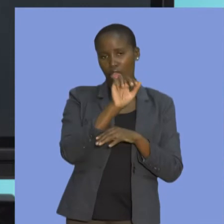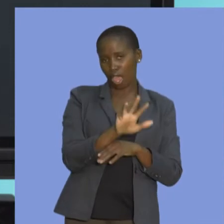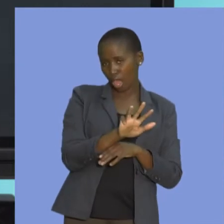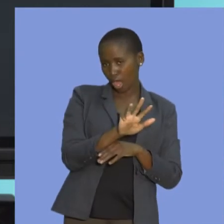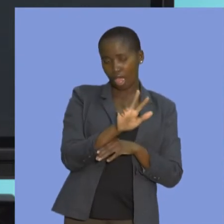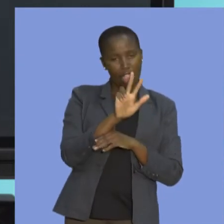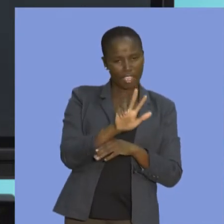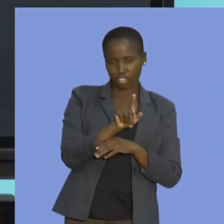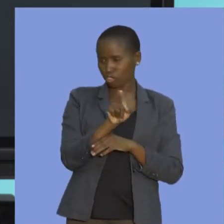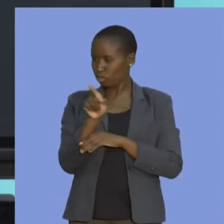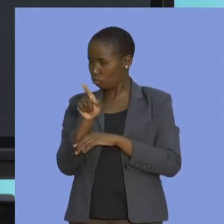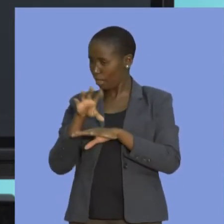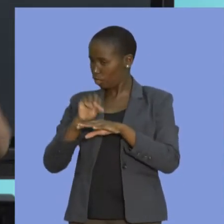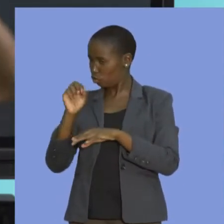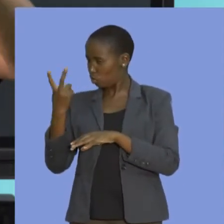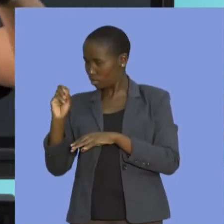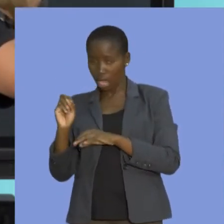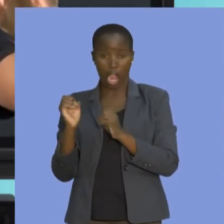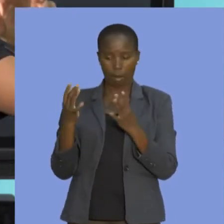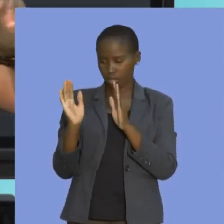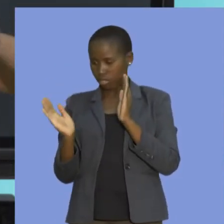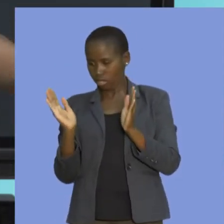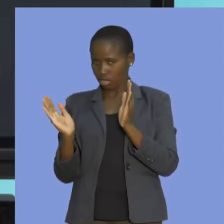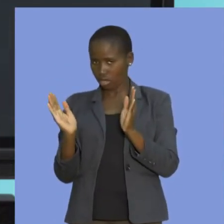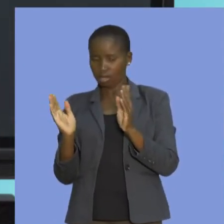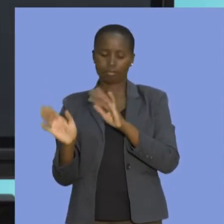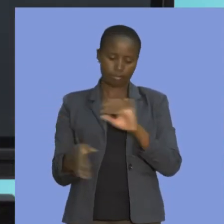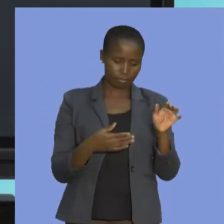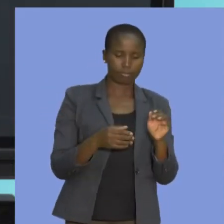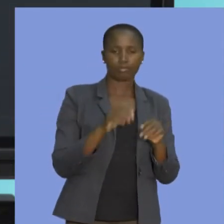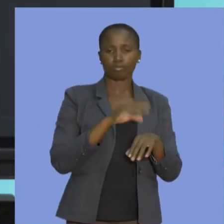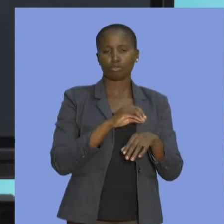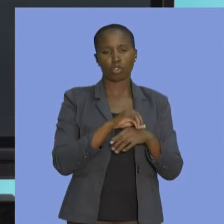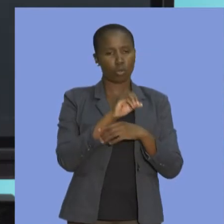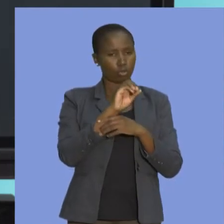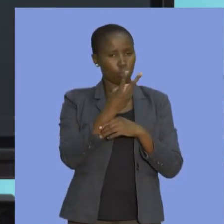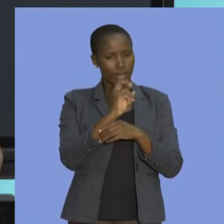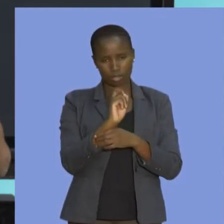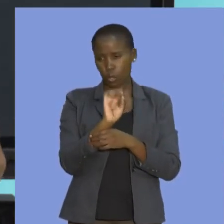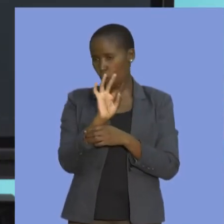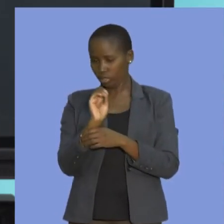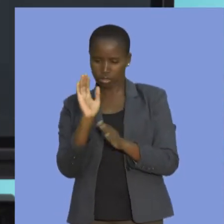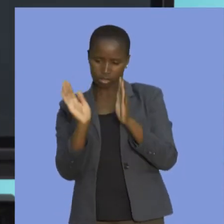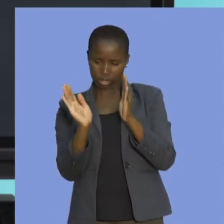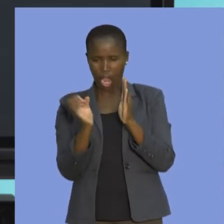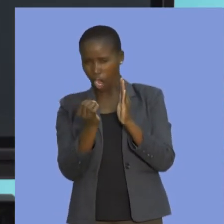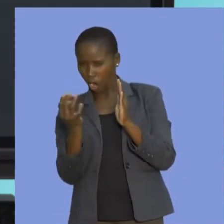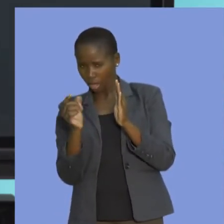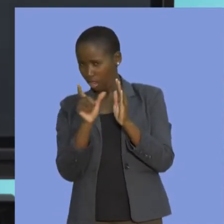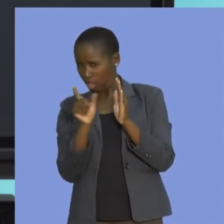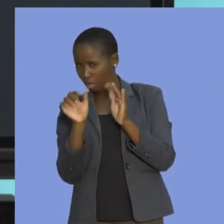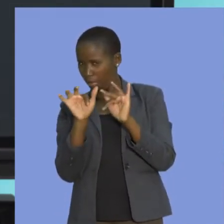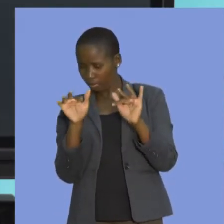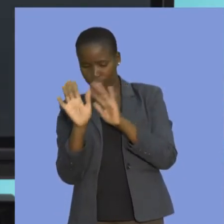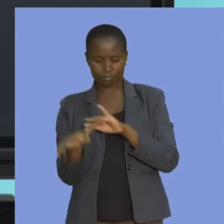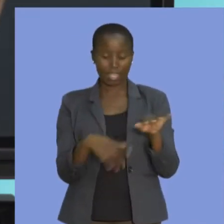20, how many? Between the age of 20 to 30, how many? How many that? It's